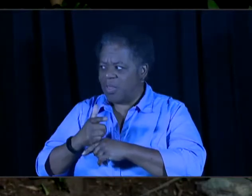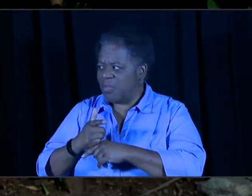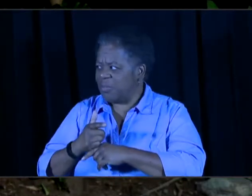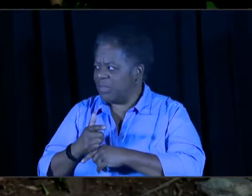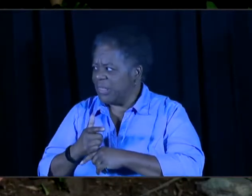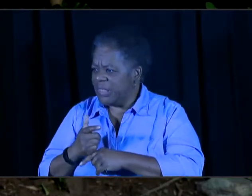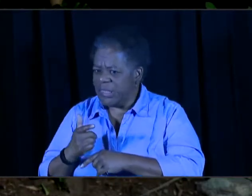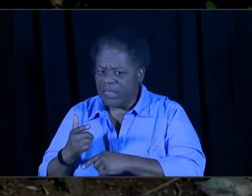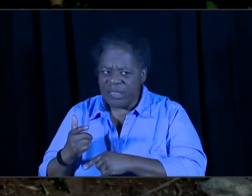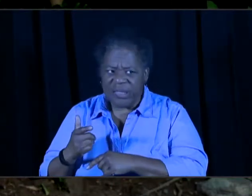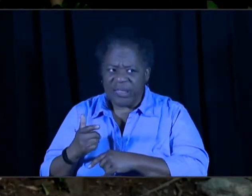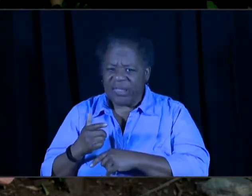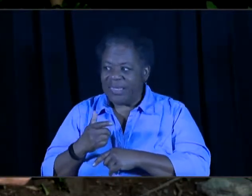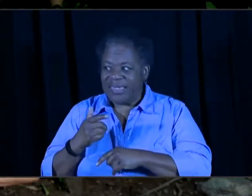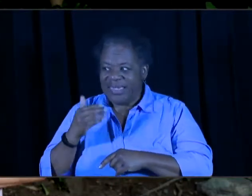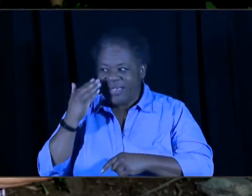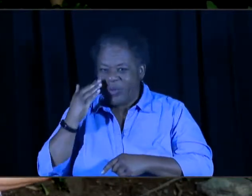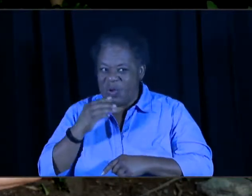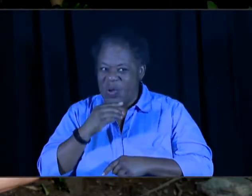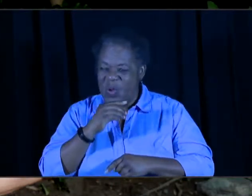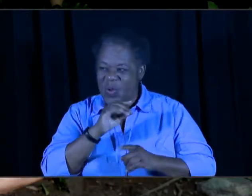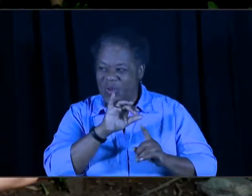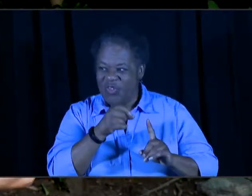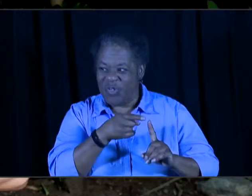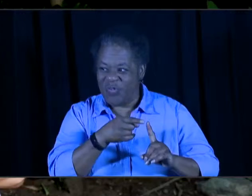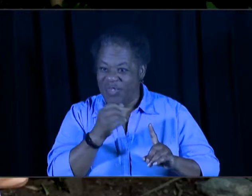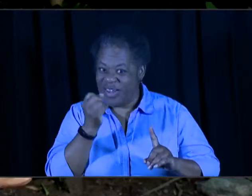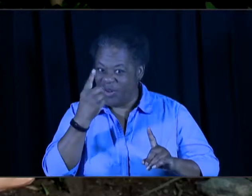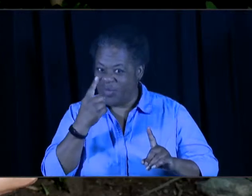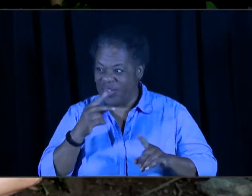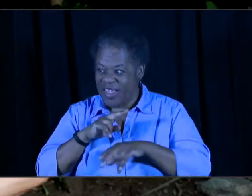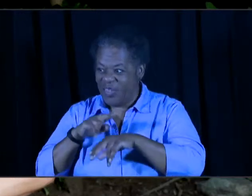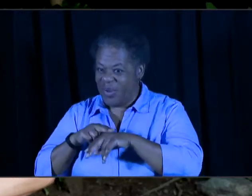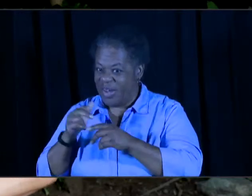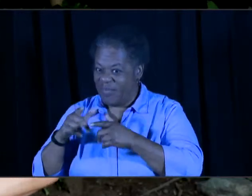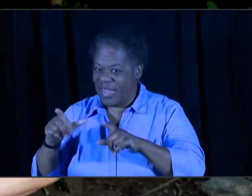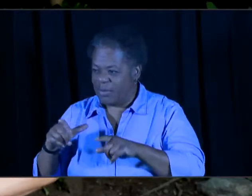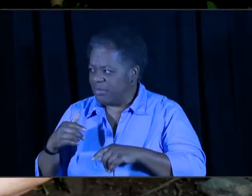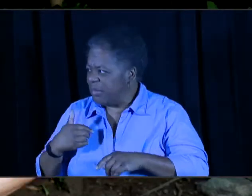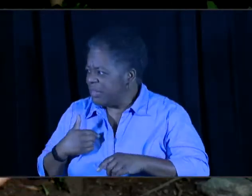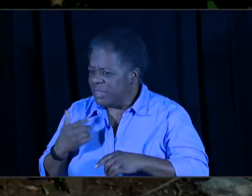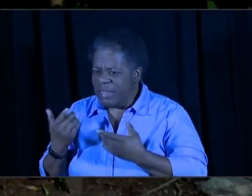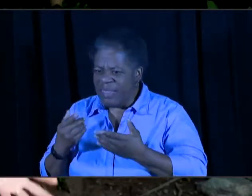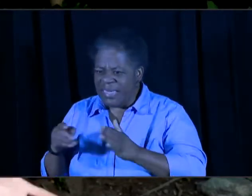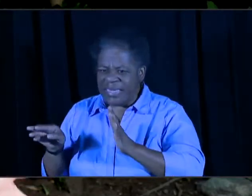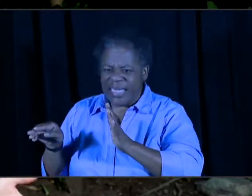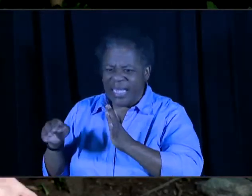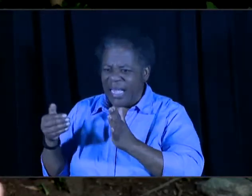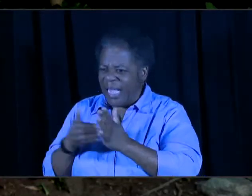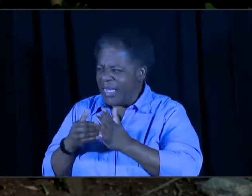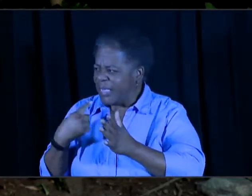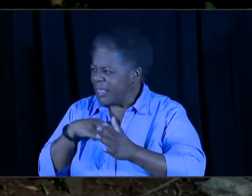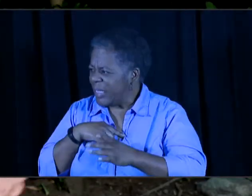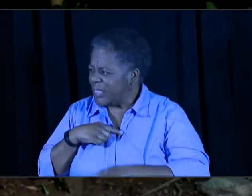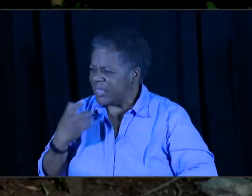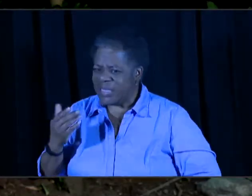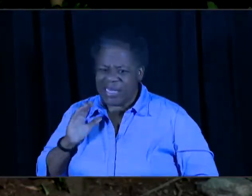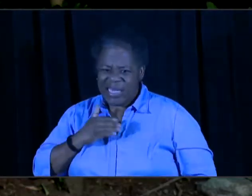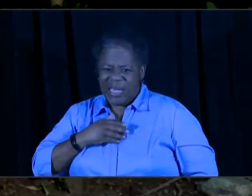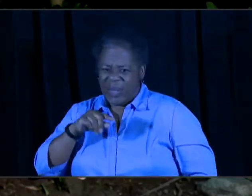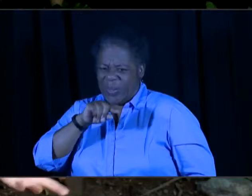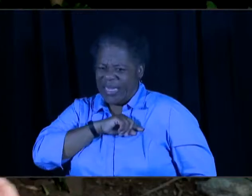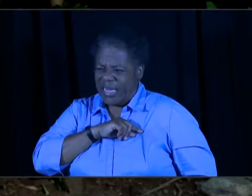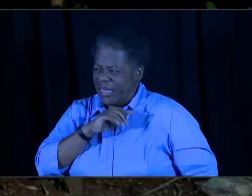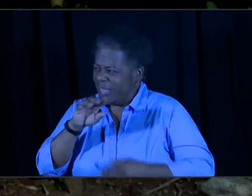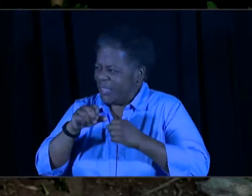could understand their native language perfectly. "Things work against us," they said, "because of our guilt for what we did